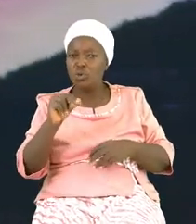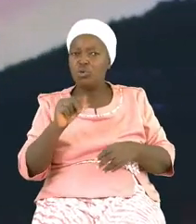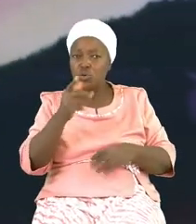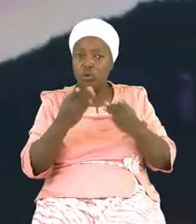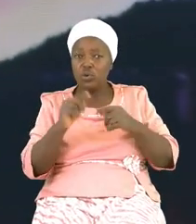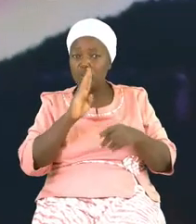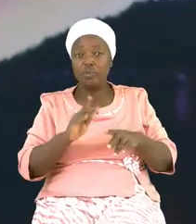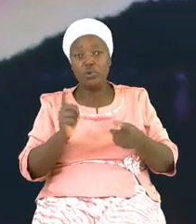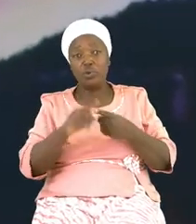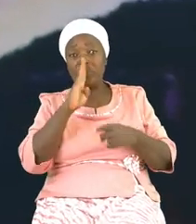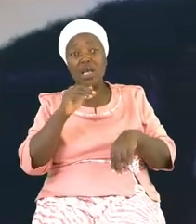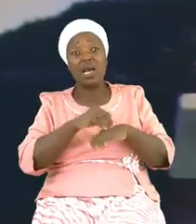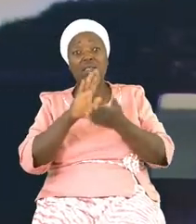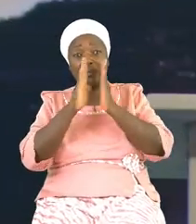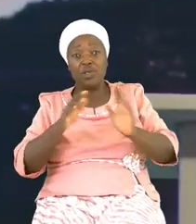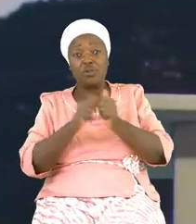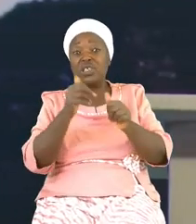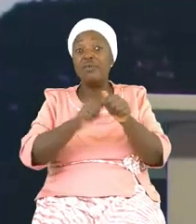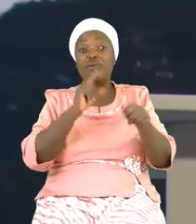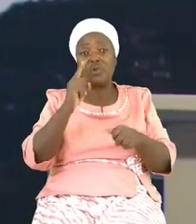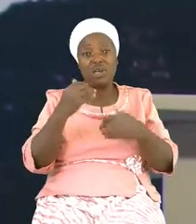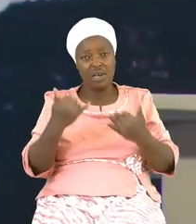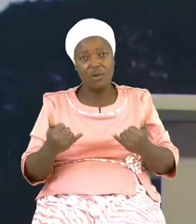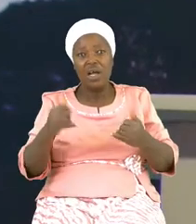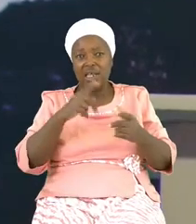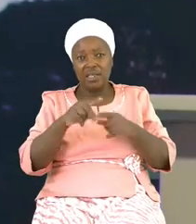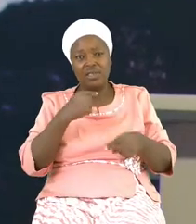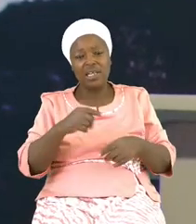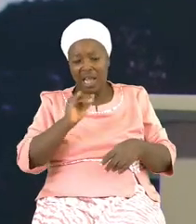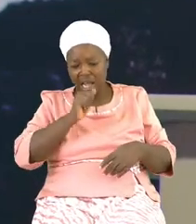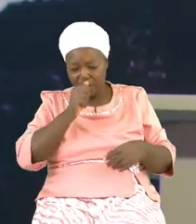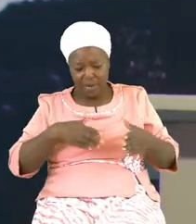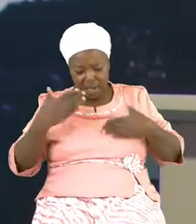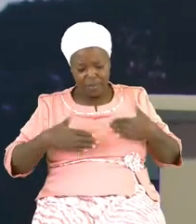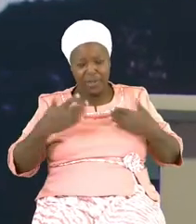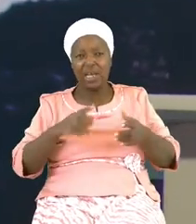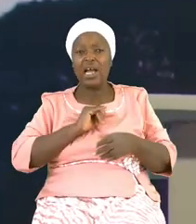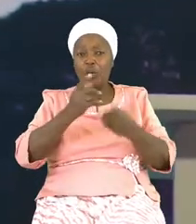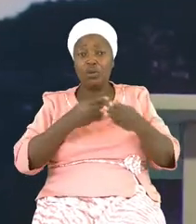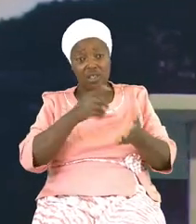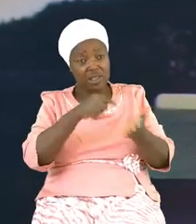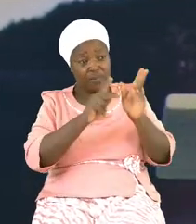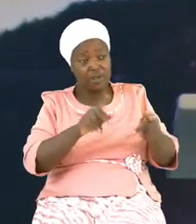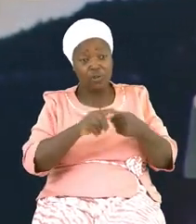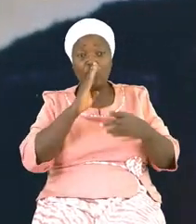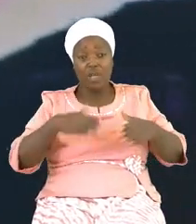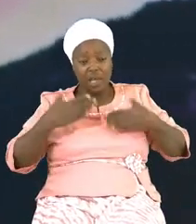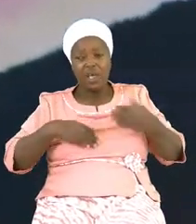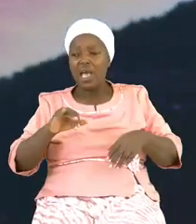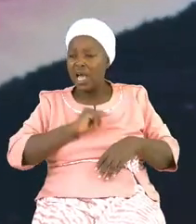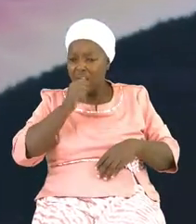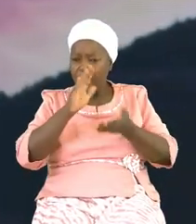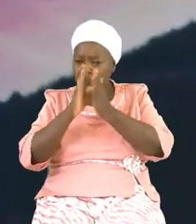with everybody now. You say, I'm happy. I want him to be happy. I'm peaceful. I want her to be